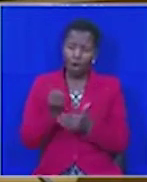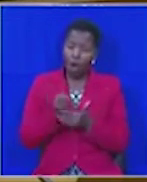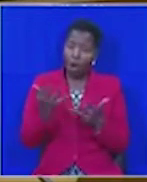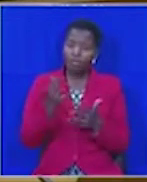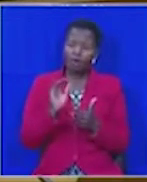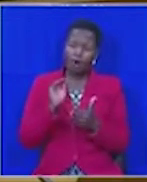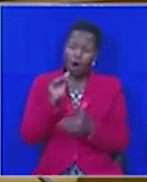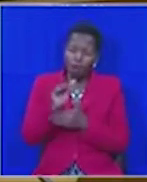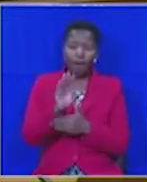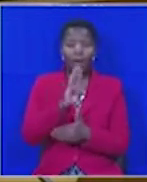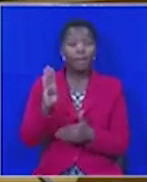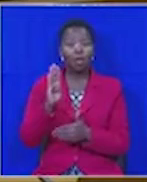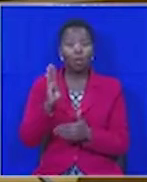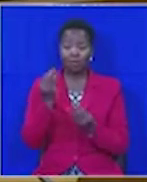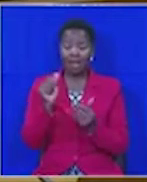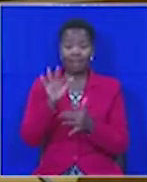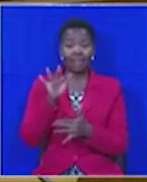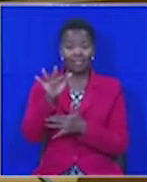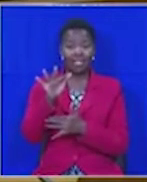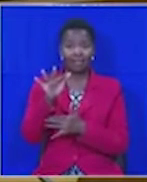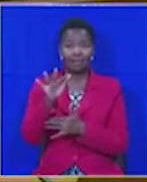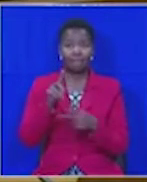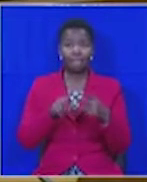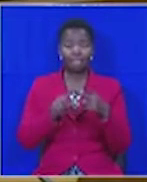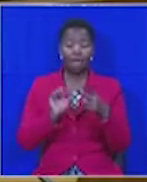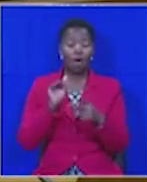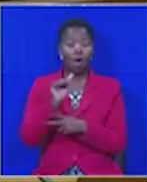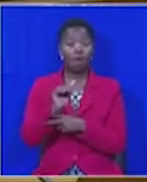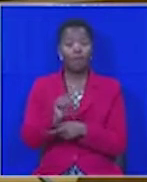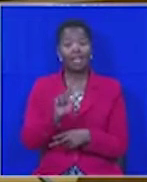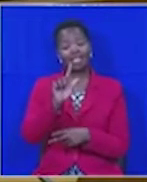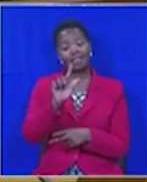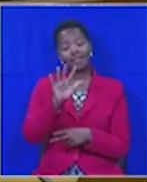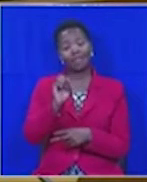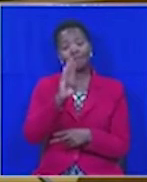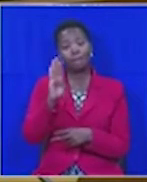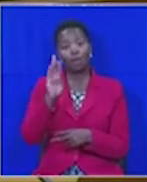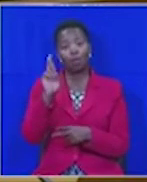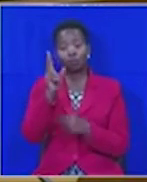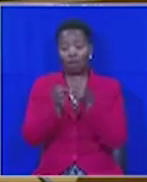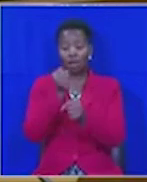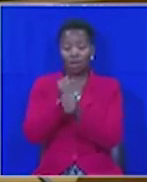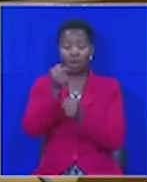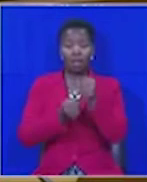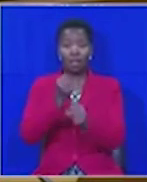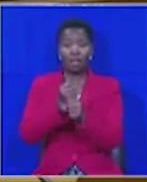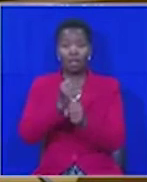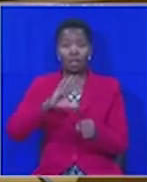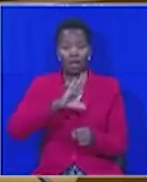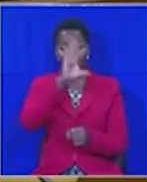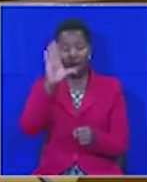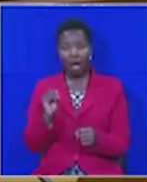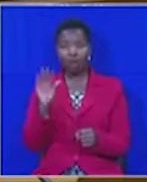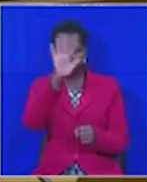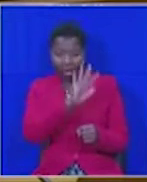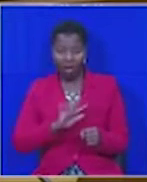years, and an estimated loss of over 750 billion annually in the African continent as a